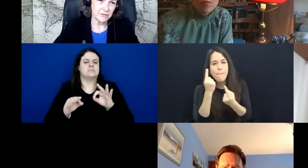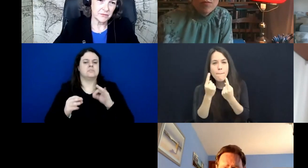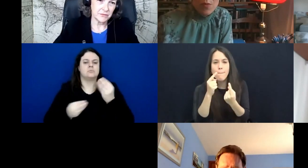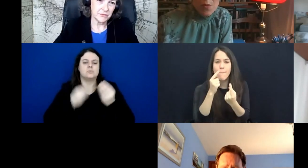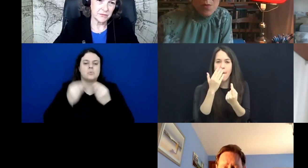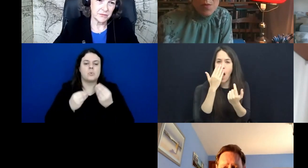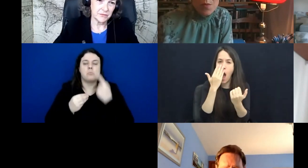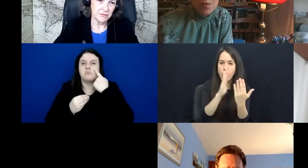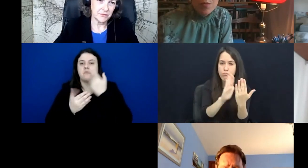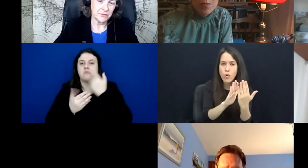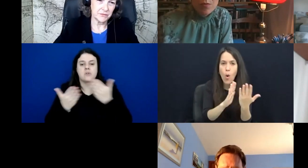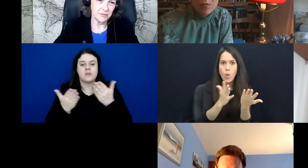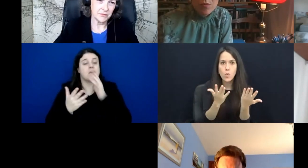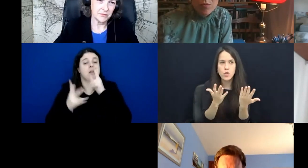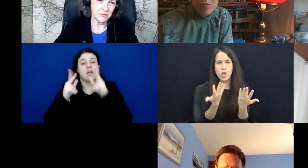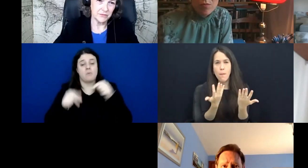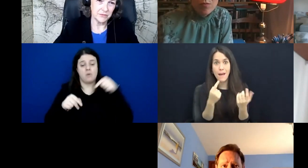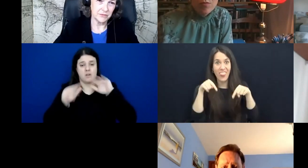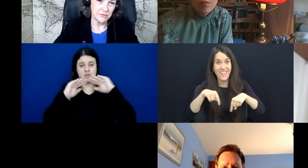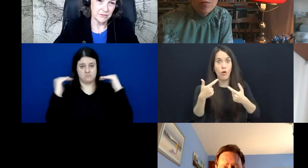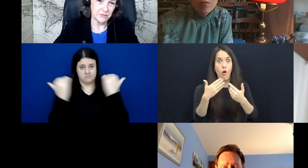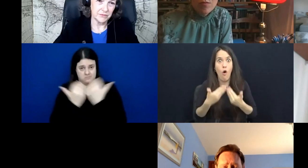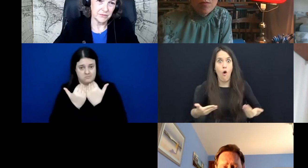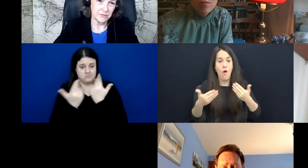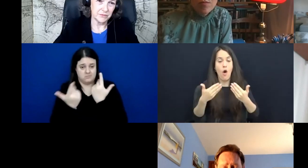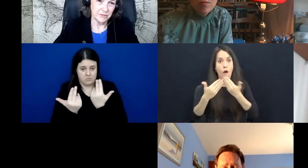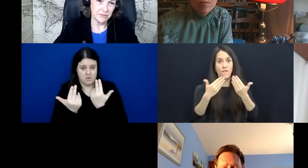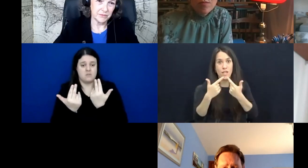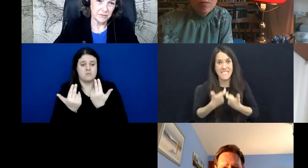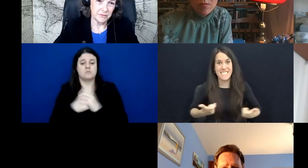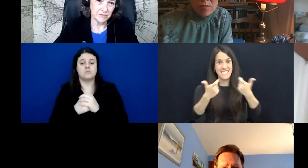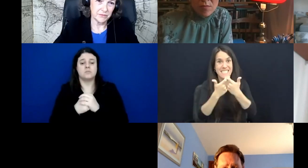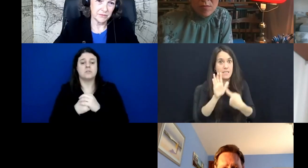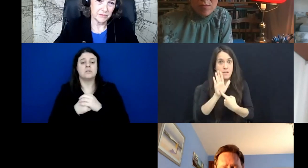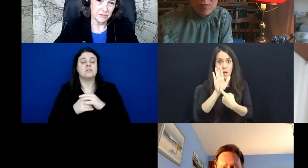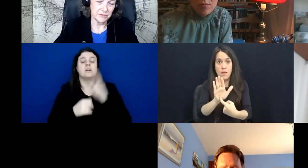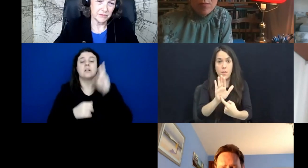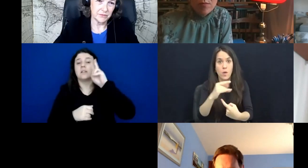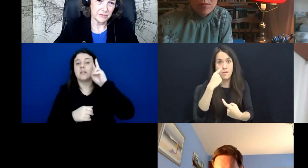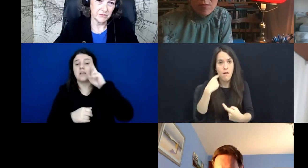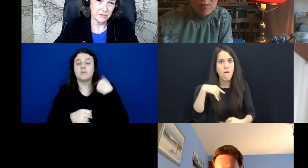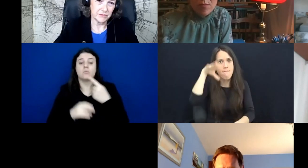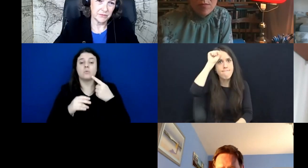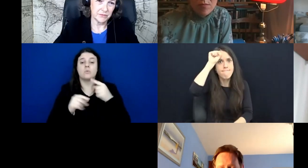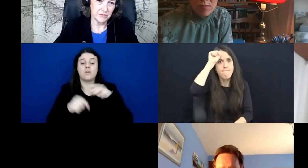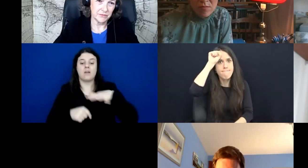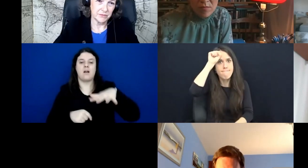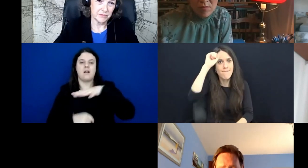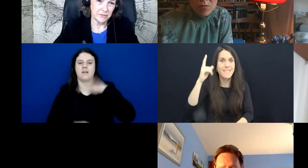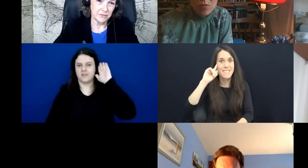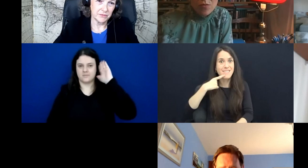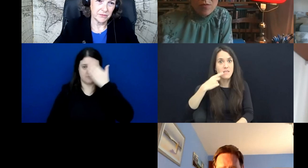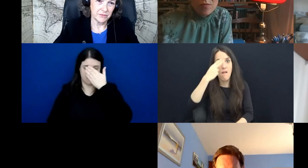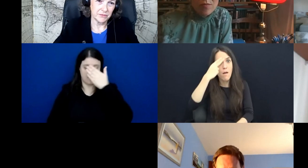What conferences like this do is remind us that actually the deafblind field